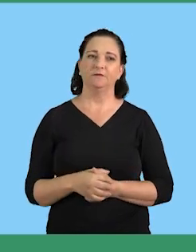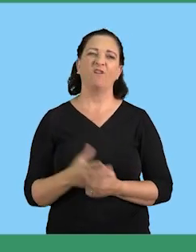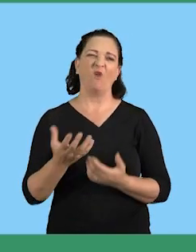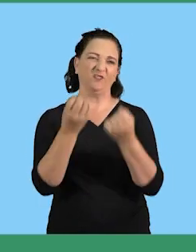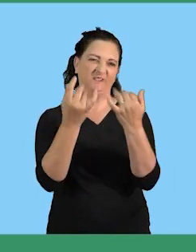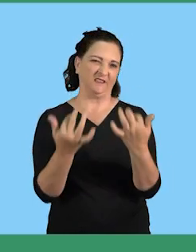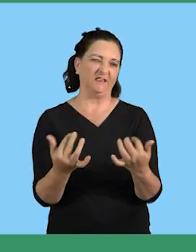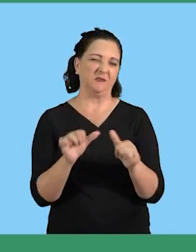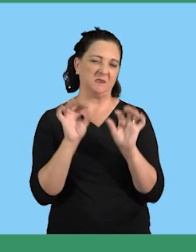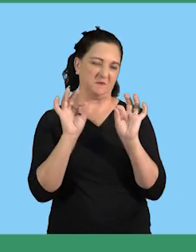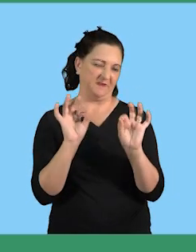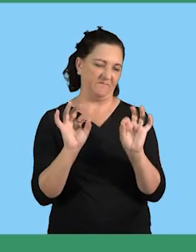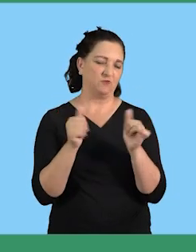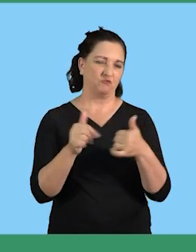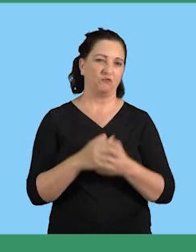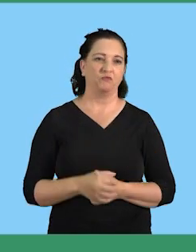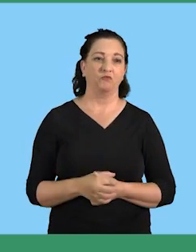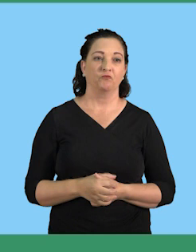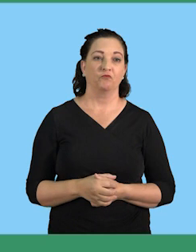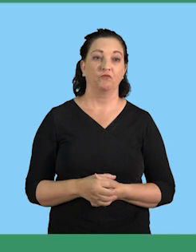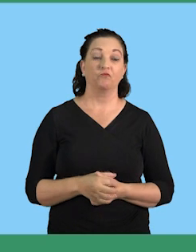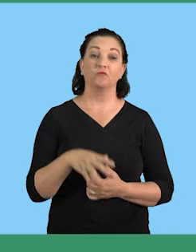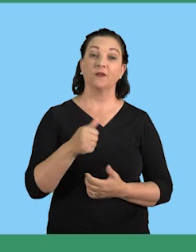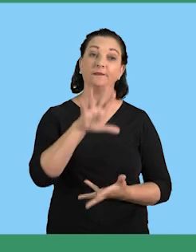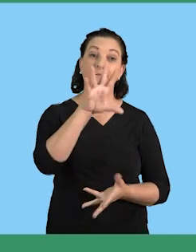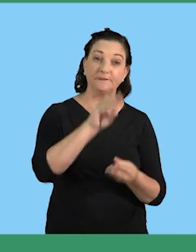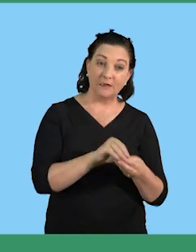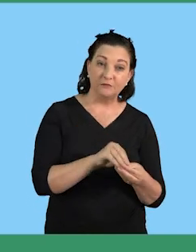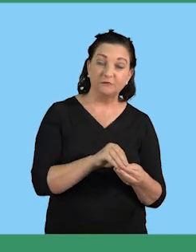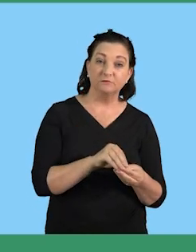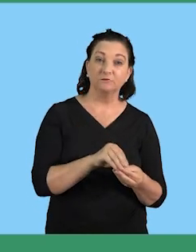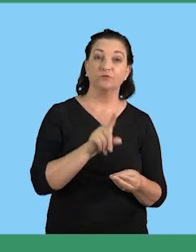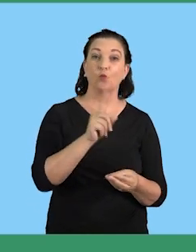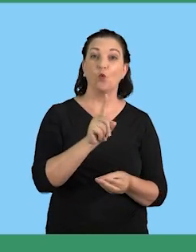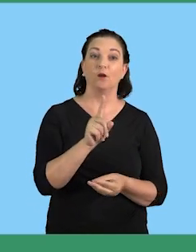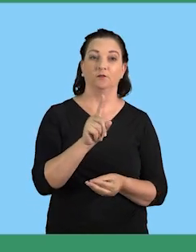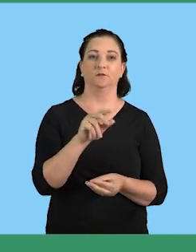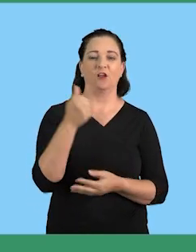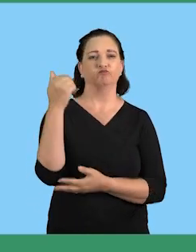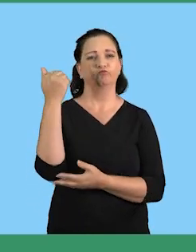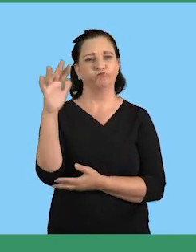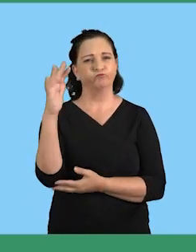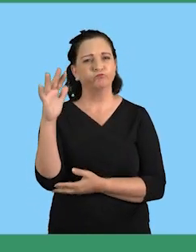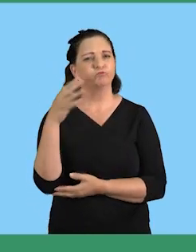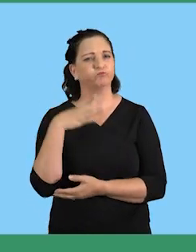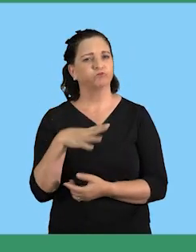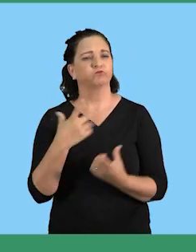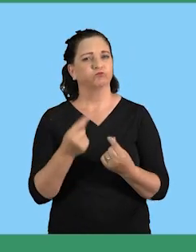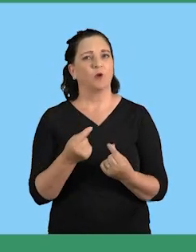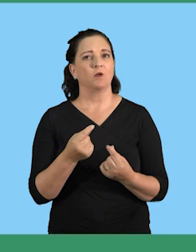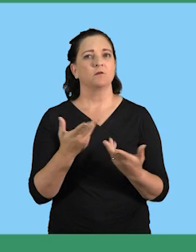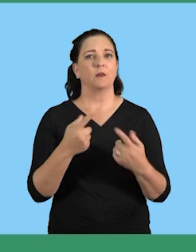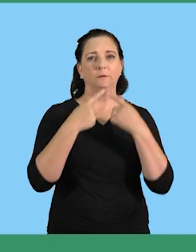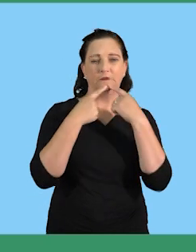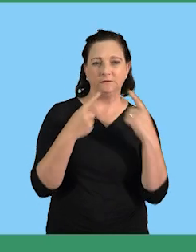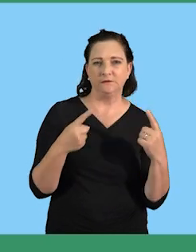you're talking about statistics. Contain summaries of what the presenter wants to convey, and not the whole text,